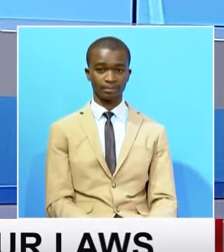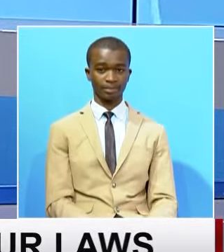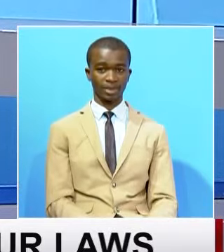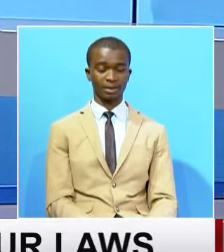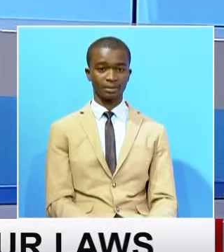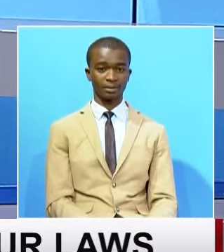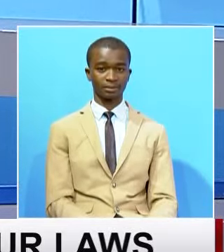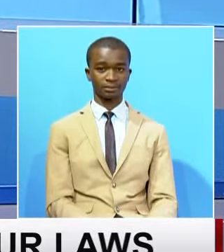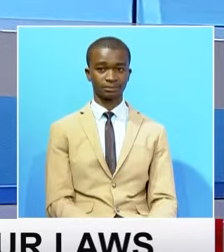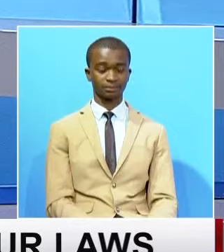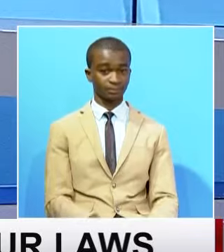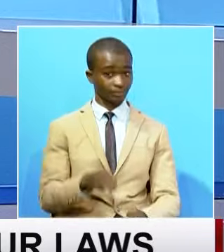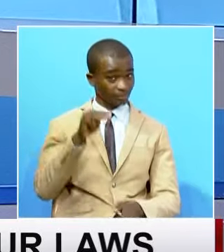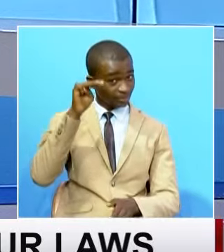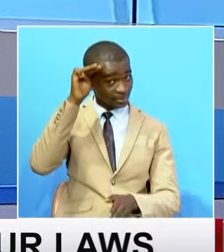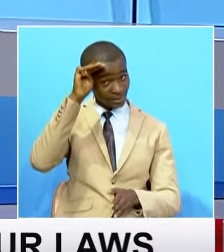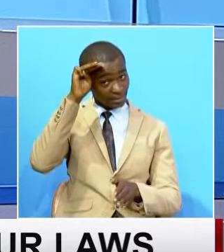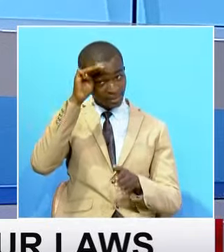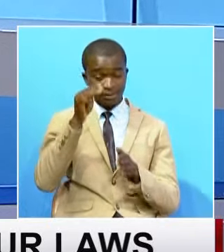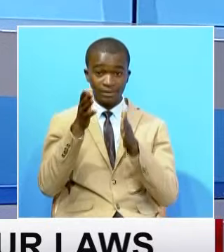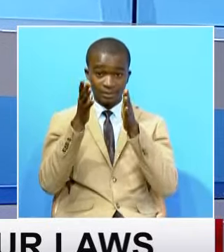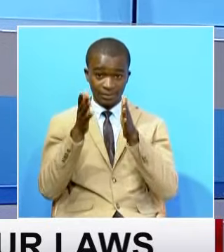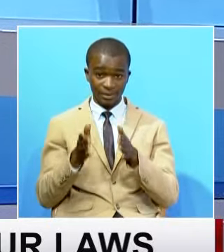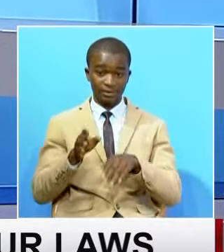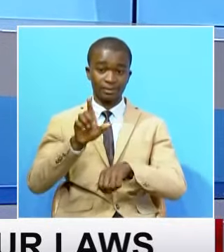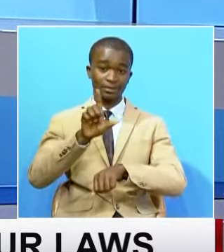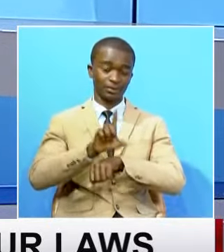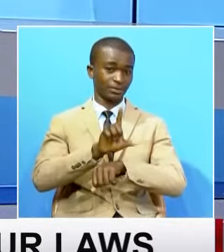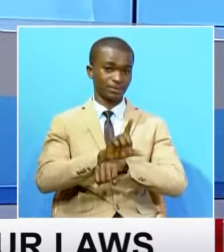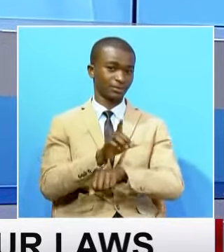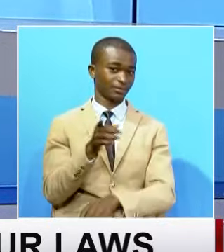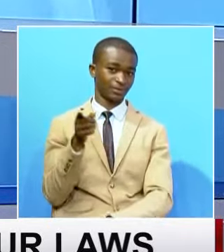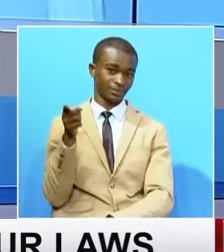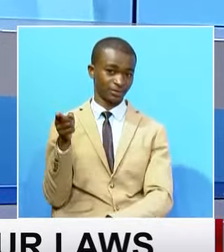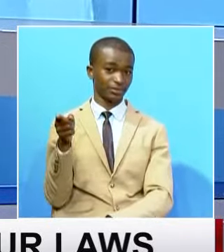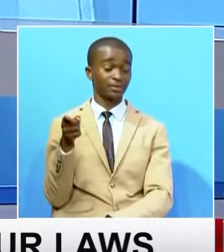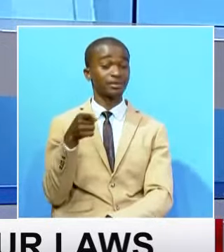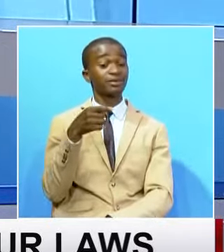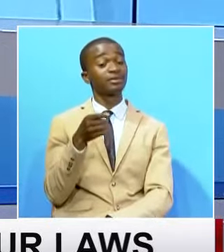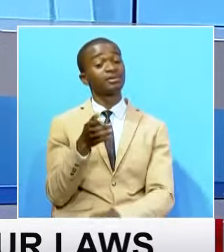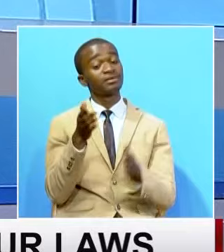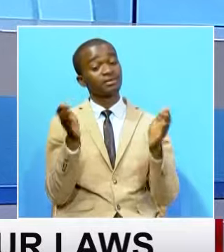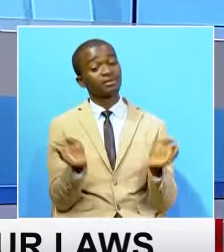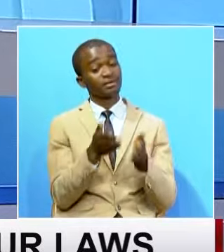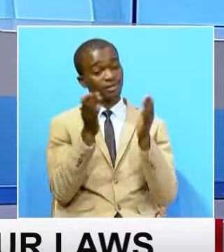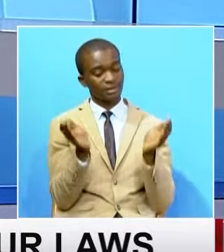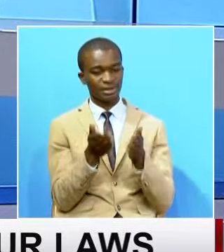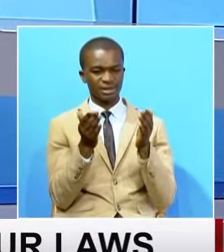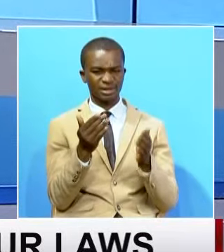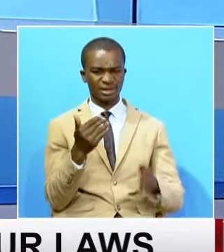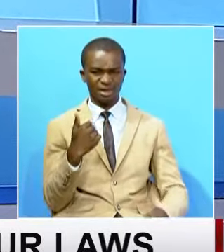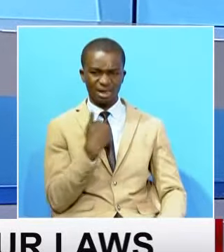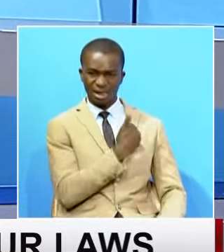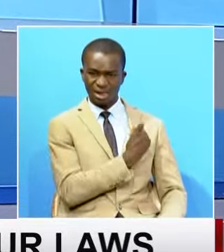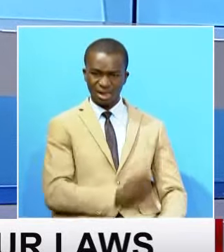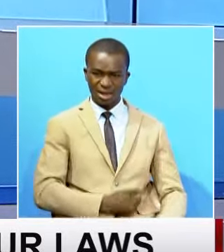In other news, Minister of Labor and Social Security Brenda Tambatamba has called on the Chinese Chamber of Commerce